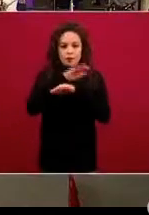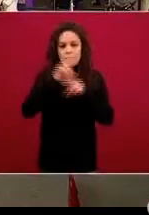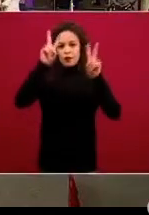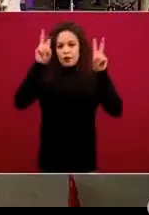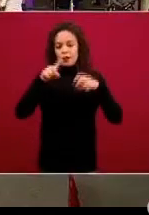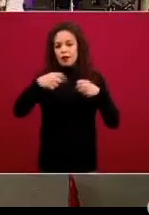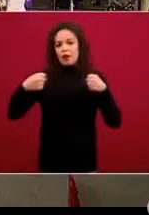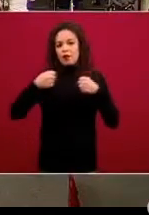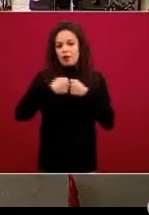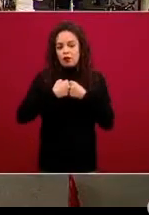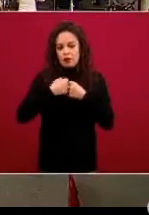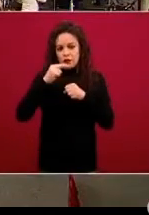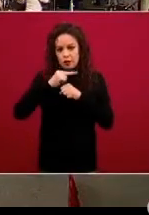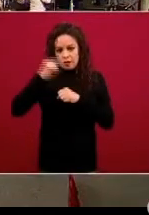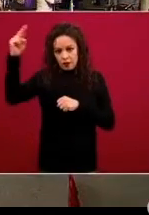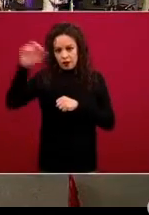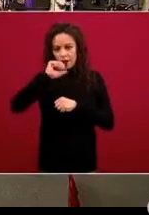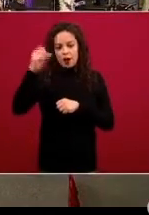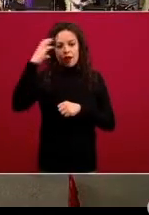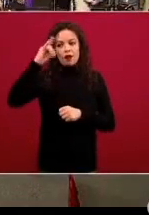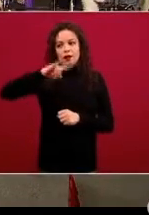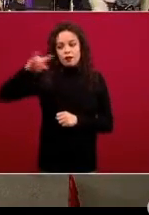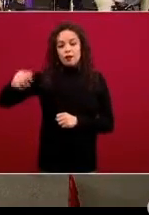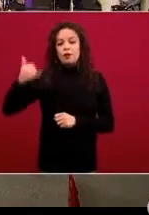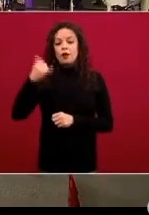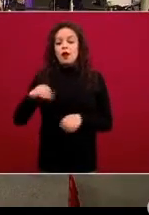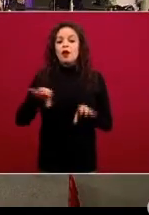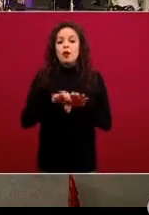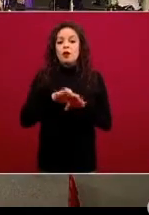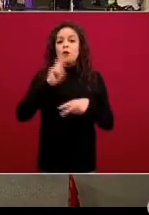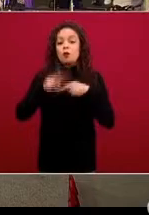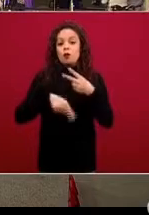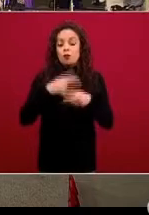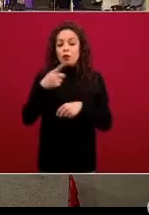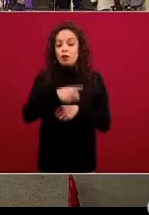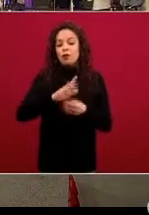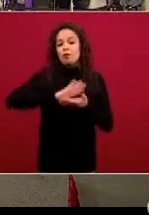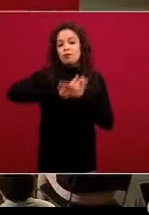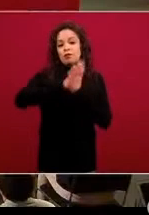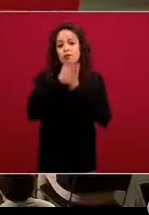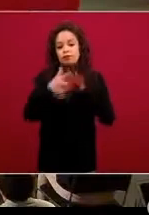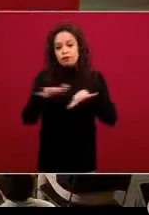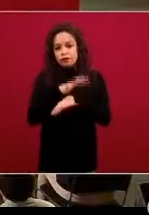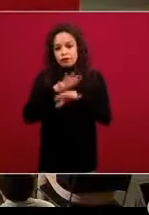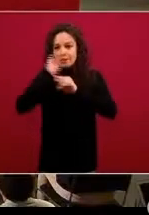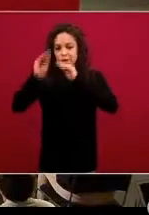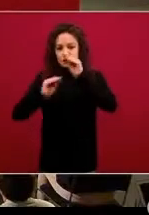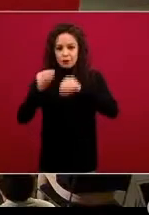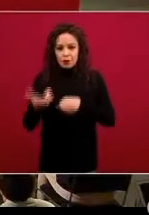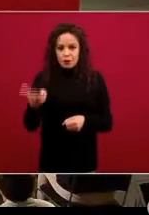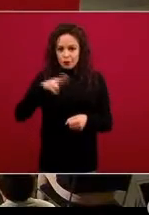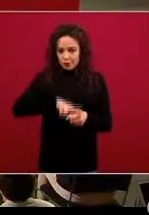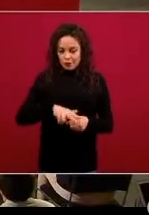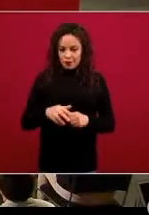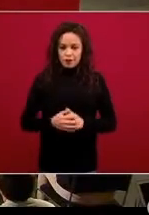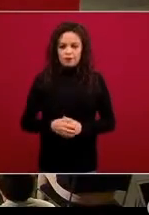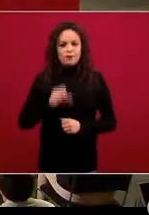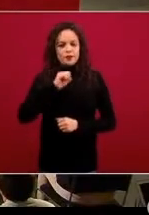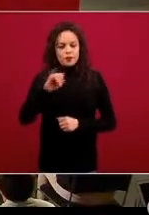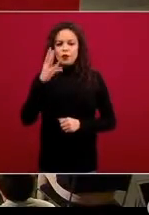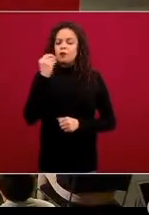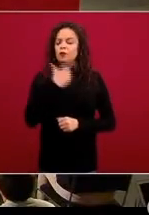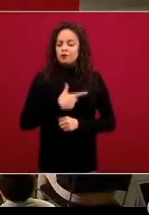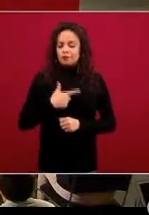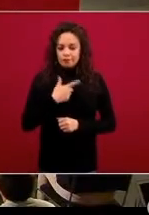reconversion for hospitals, the retrofitting, could you let me know what is the goal there? Okay, there are